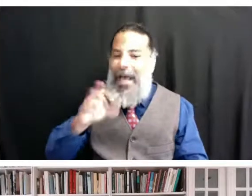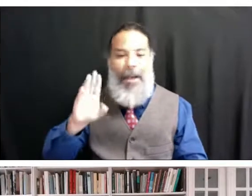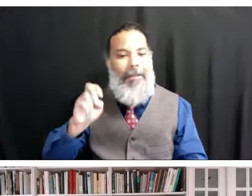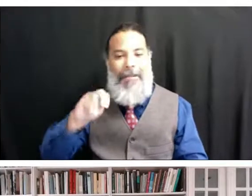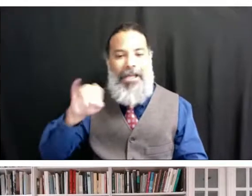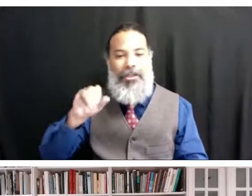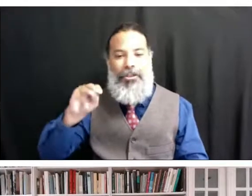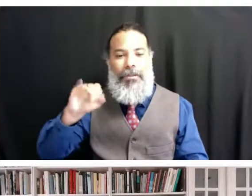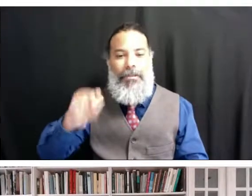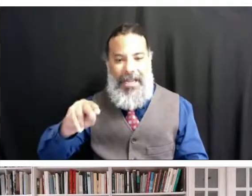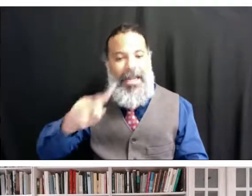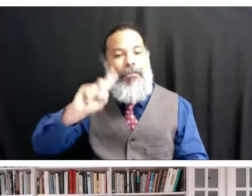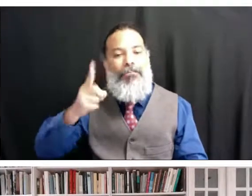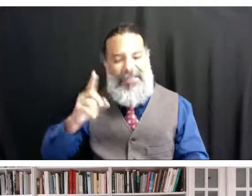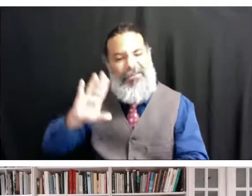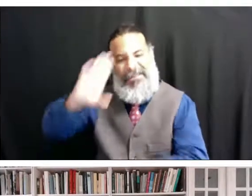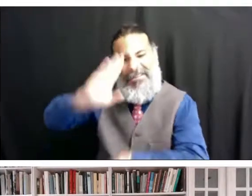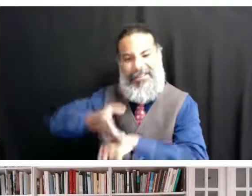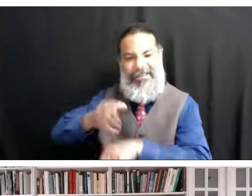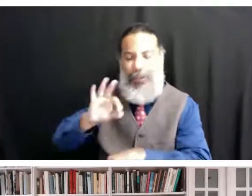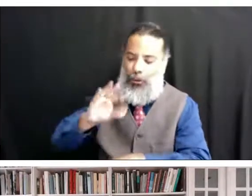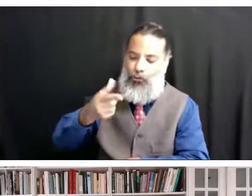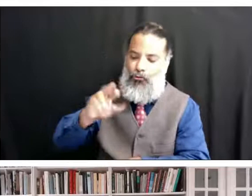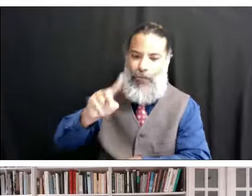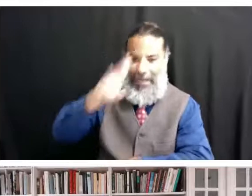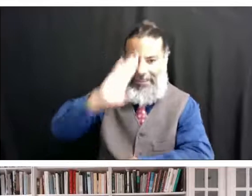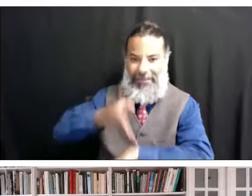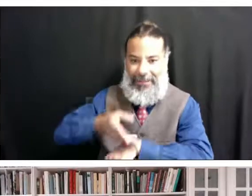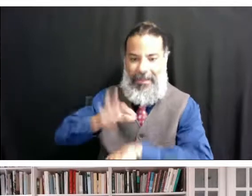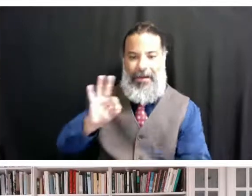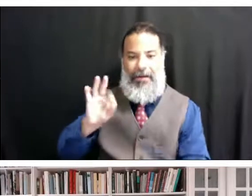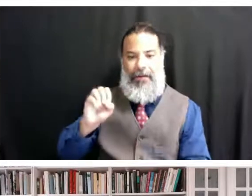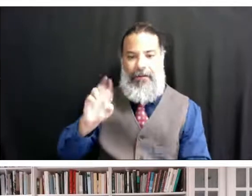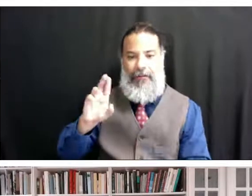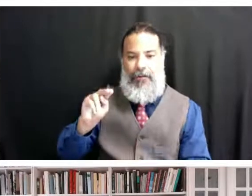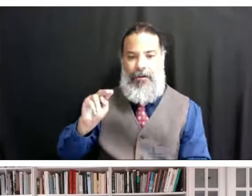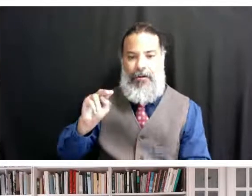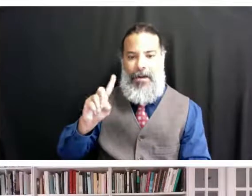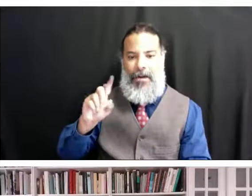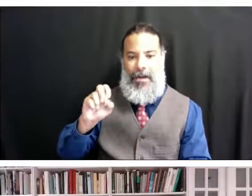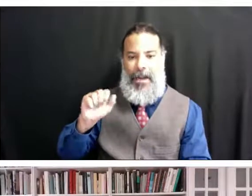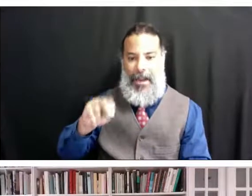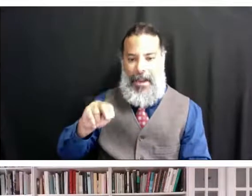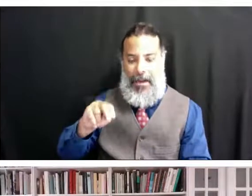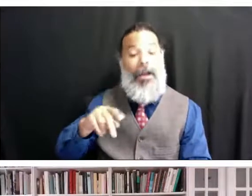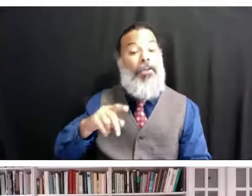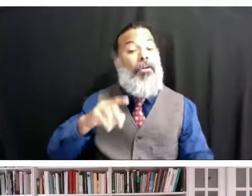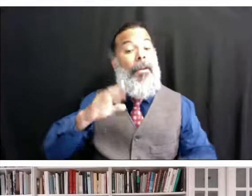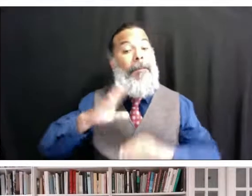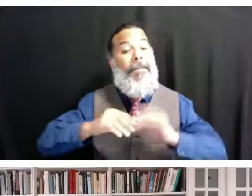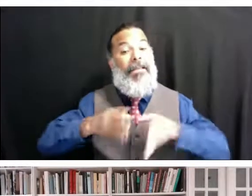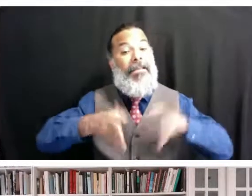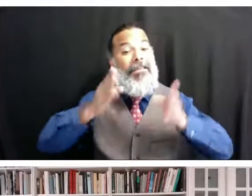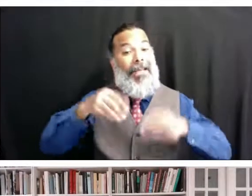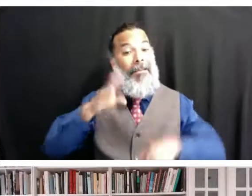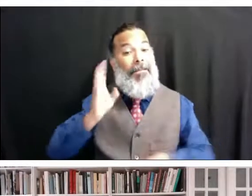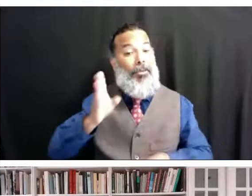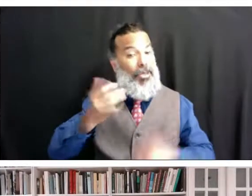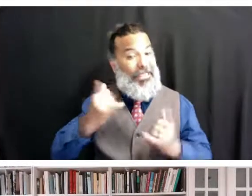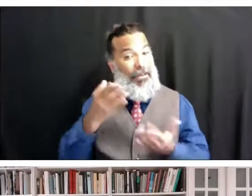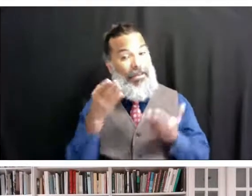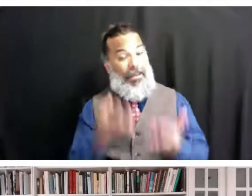That, of course, was Ferdinand. So the buildings that we have in Baltimore that are still there are, first of